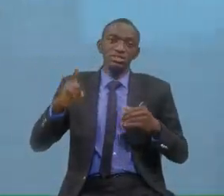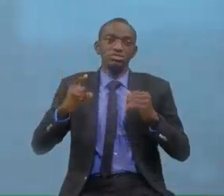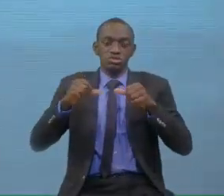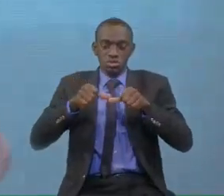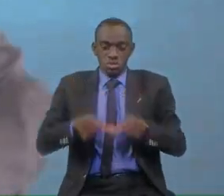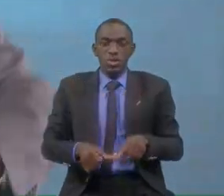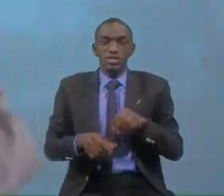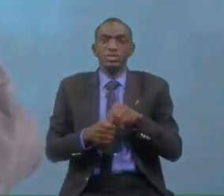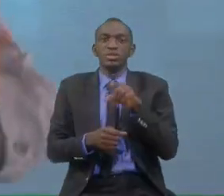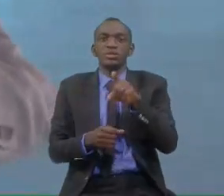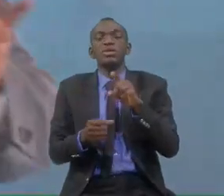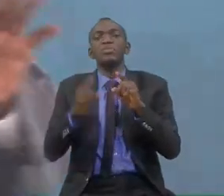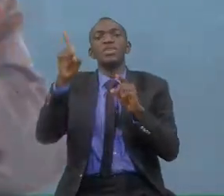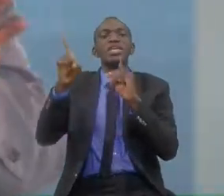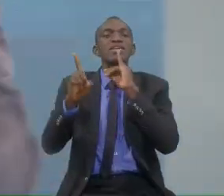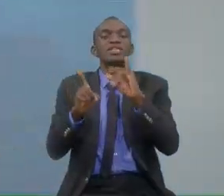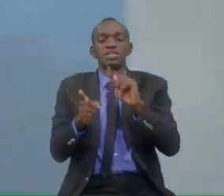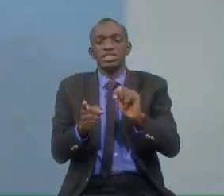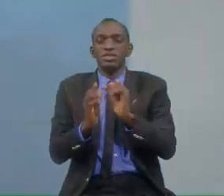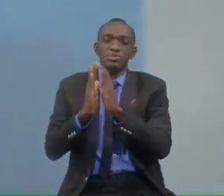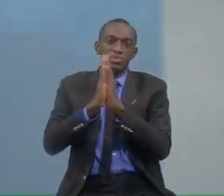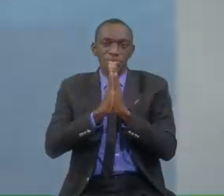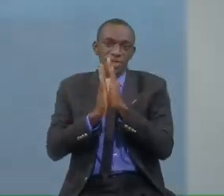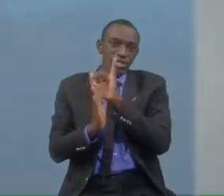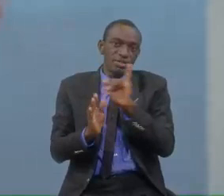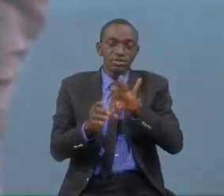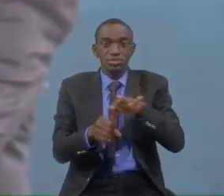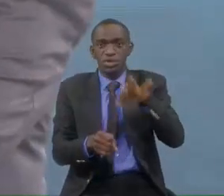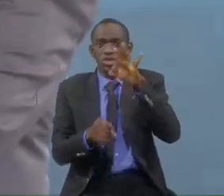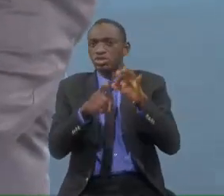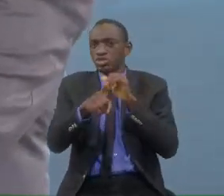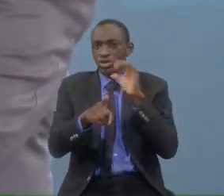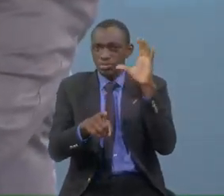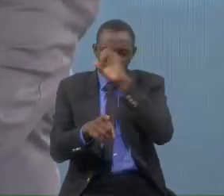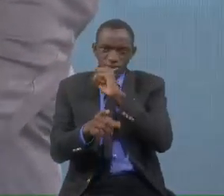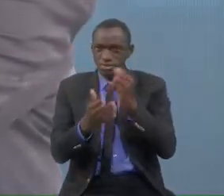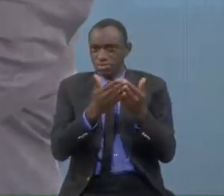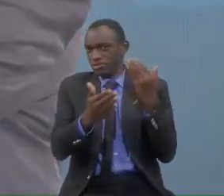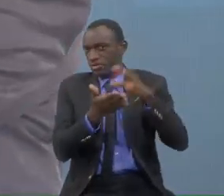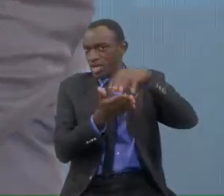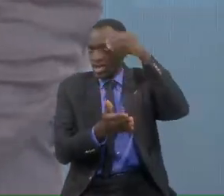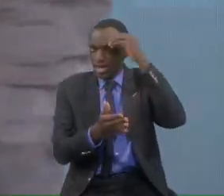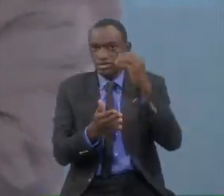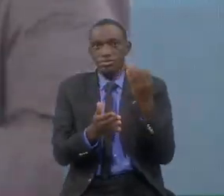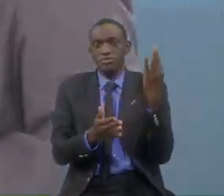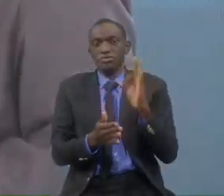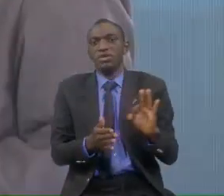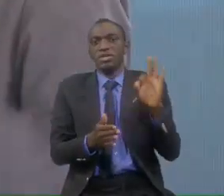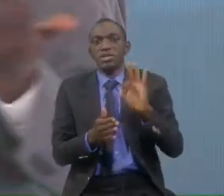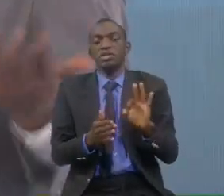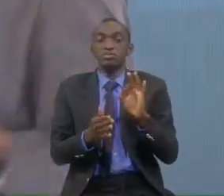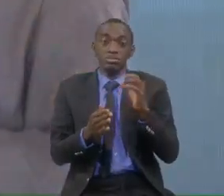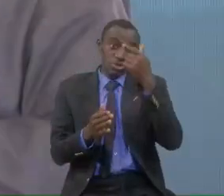interceding Spirit. And we shouldn't miss all that because we are pursuing tongues and tongues and